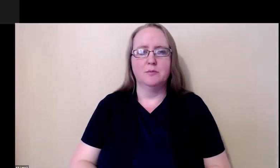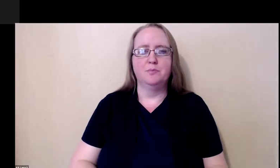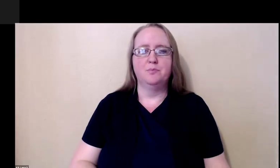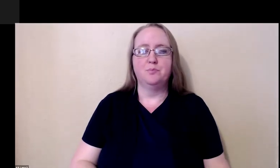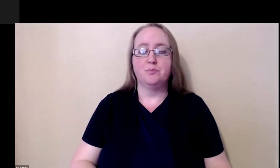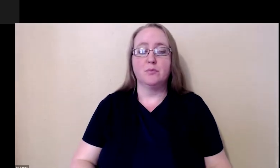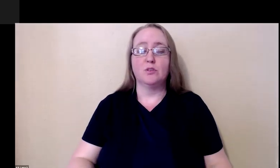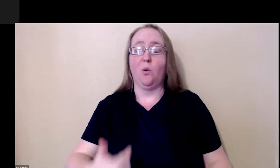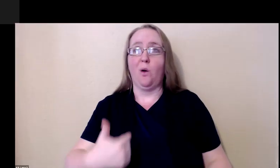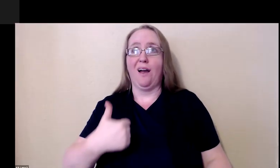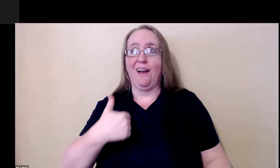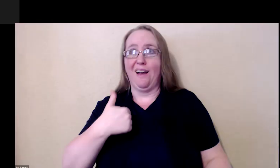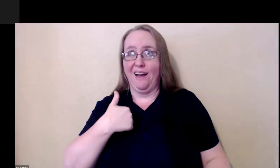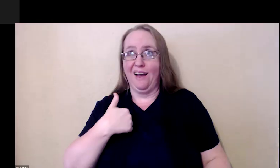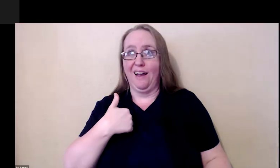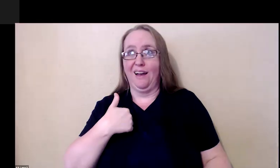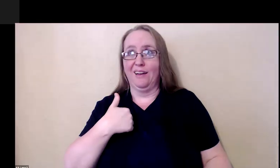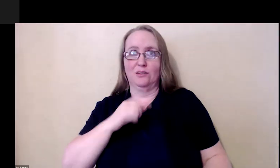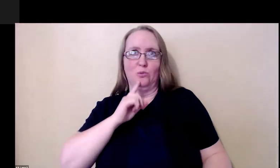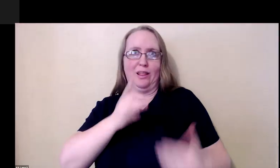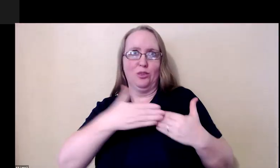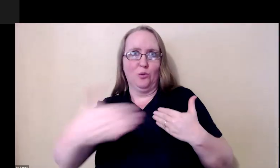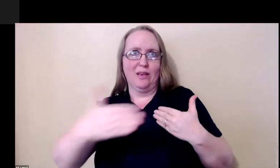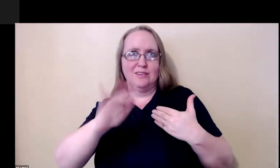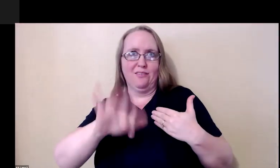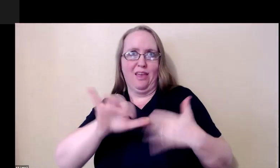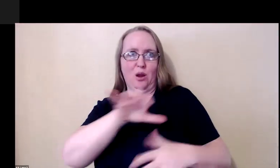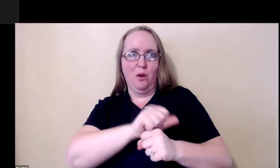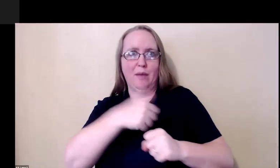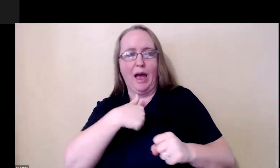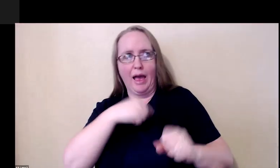I spent the better part of the rest of the appointment educating him,